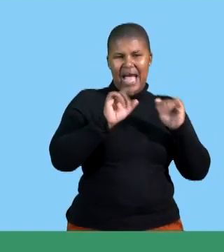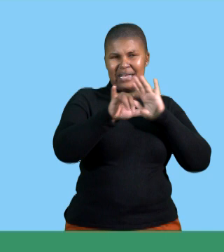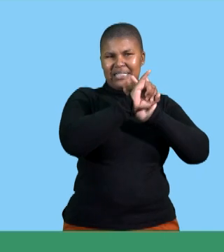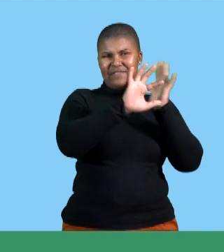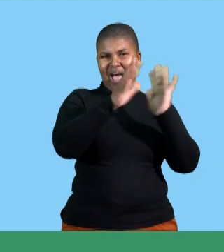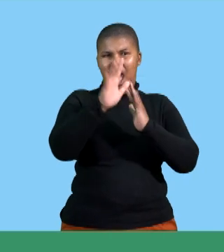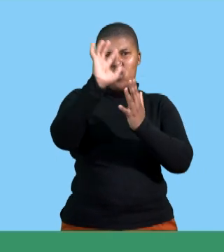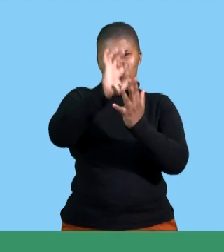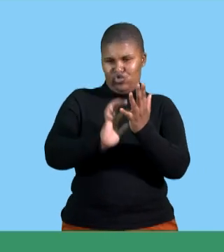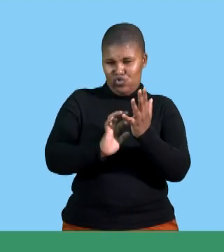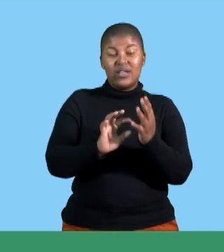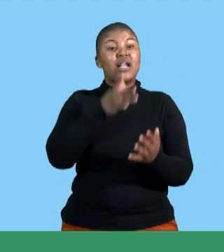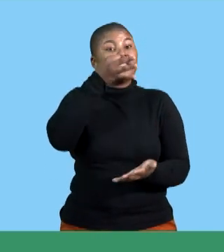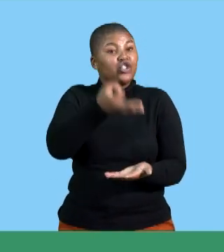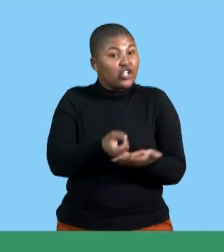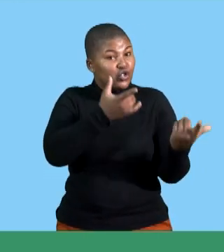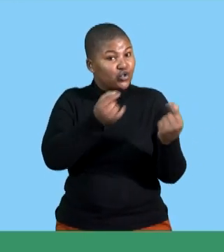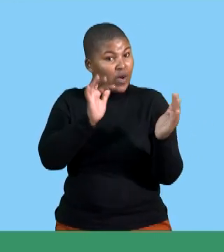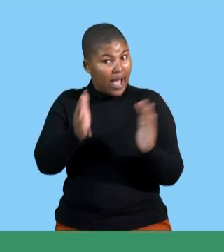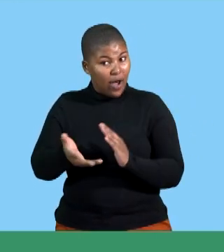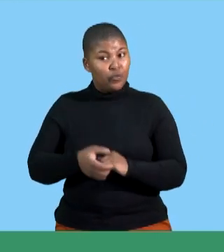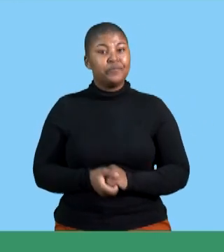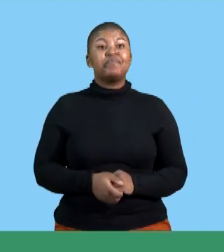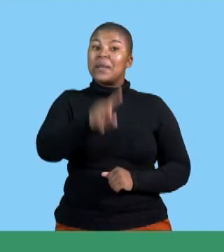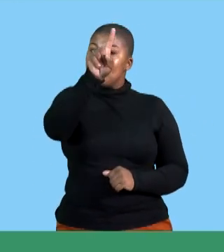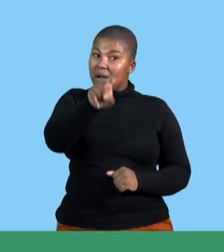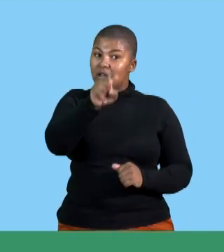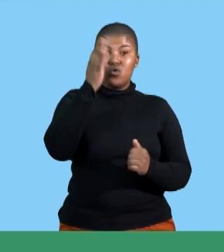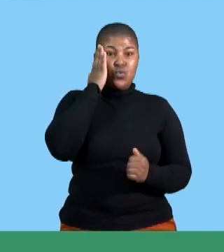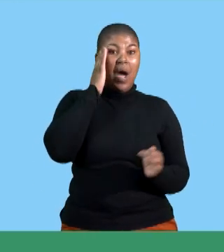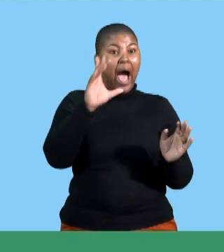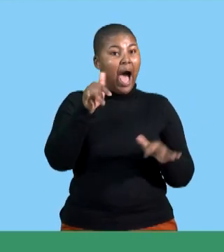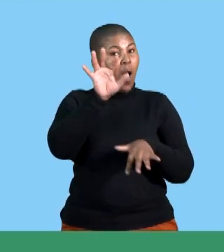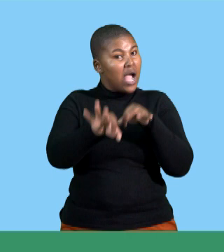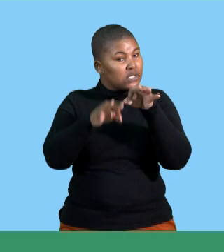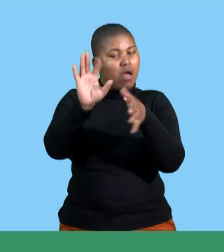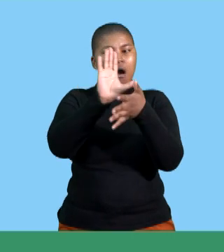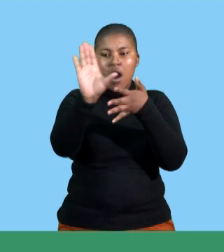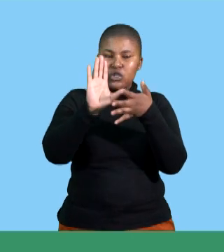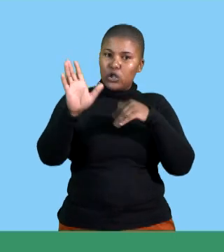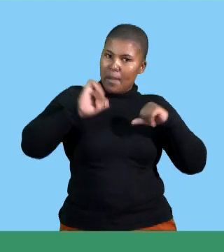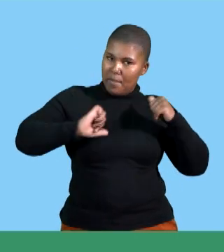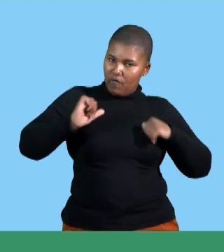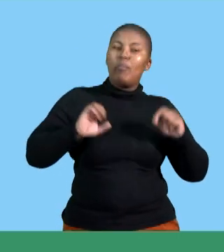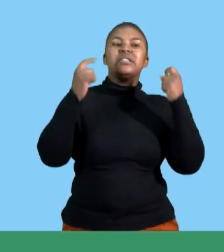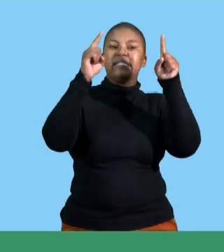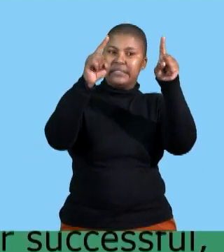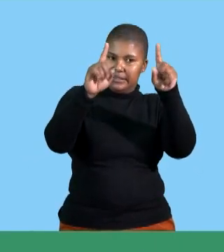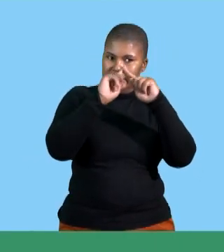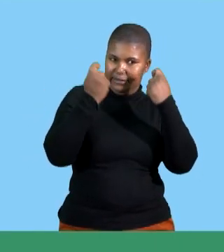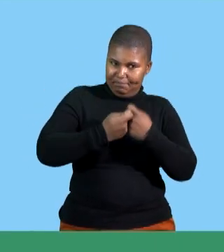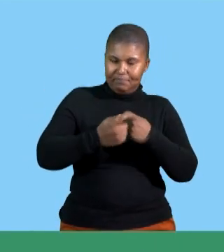given scenarios. And here are the recommendations and recap. You must be able to describe the criteria for successful